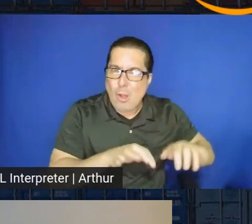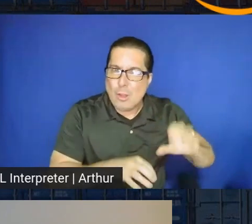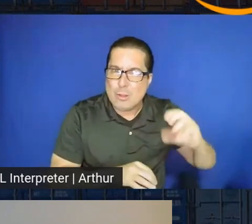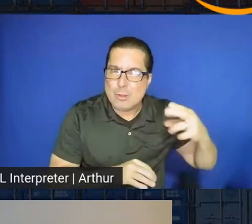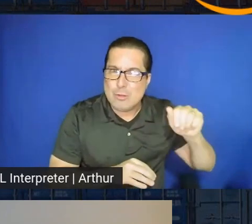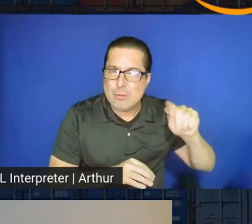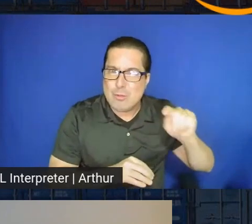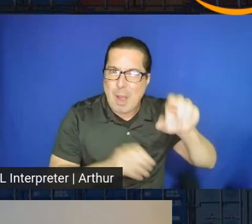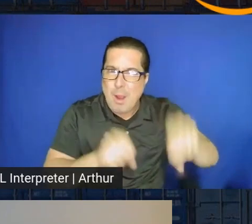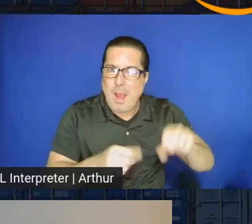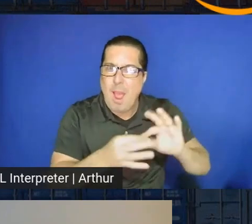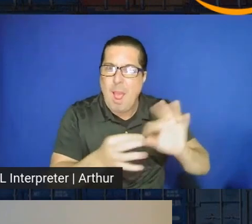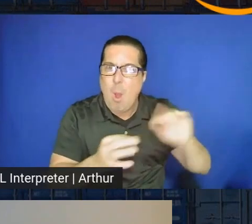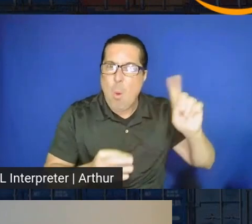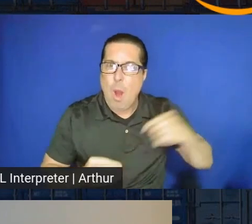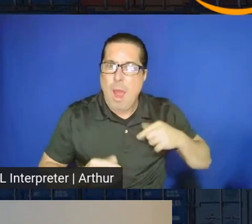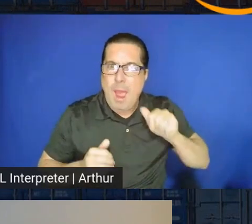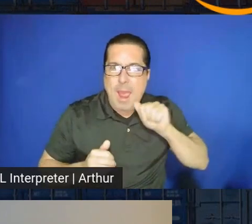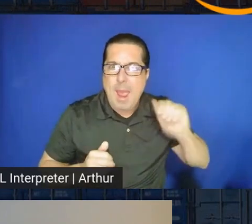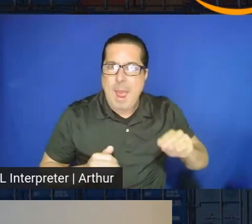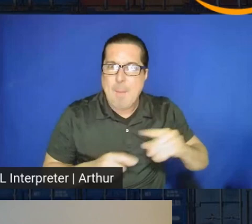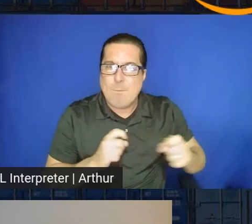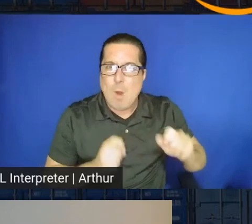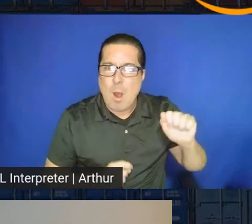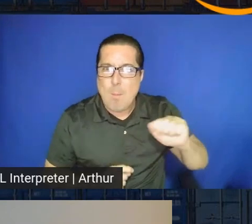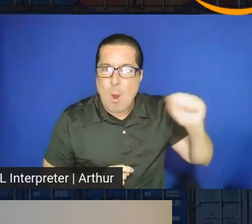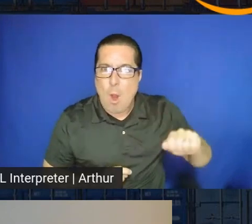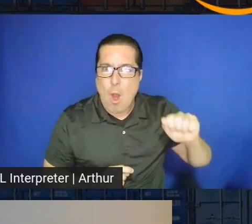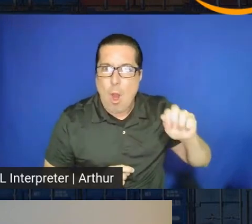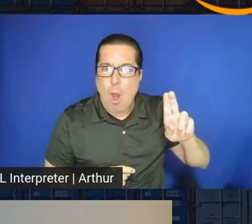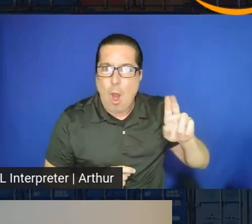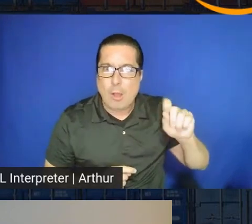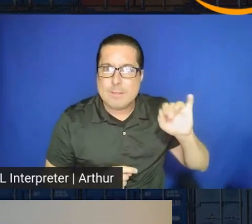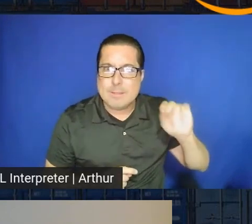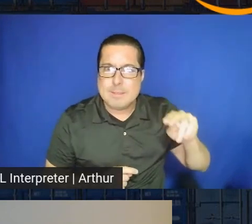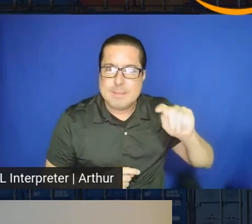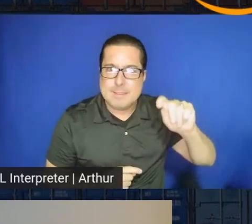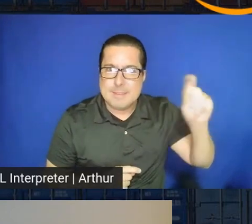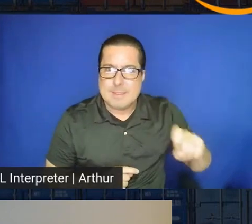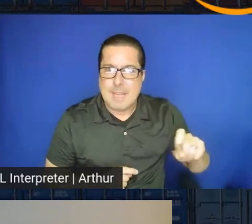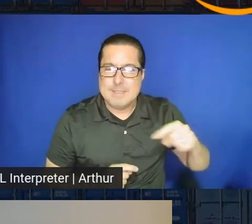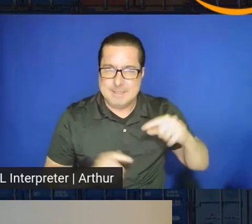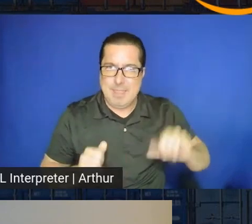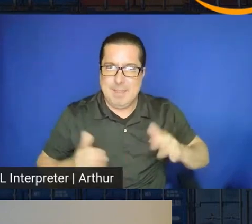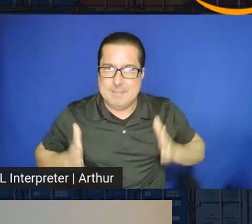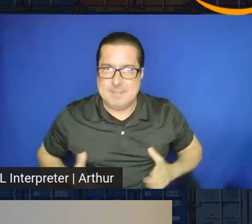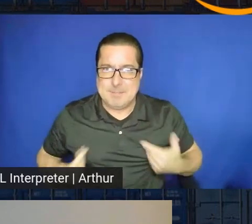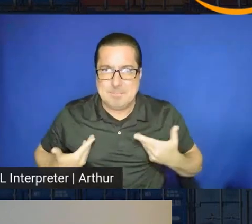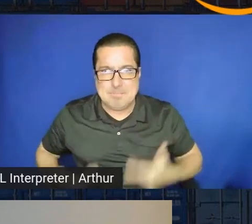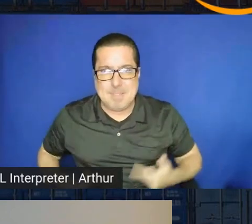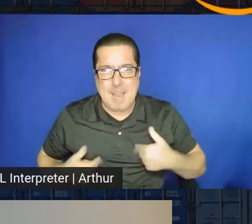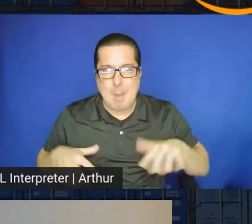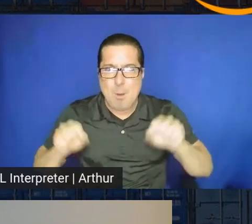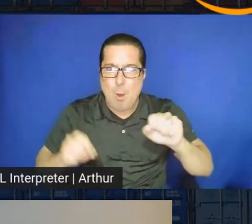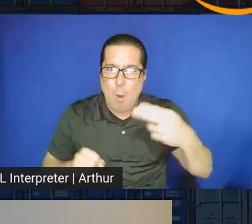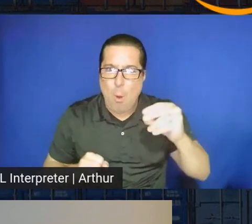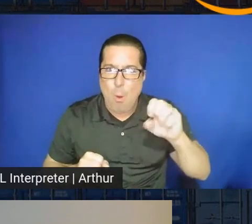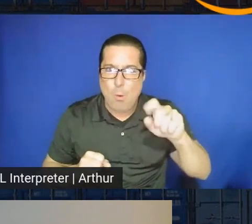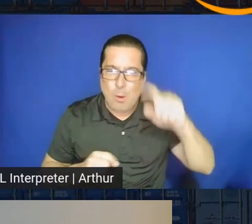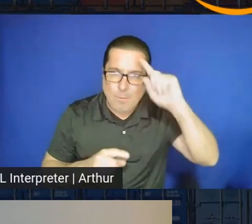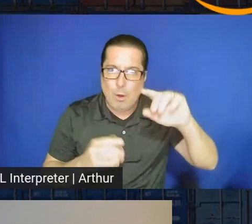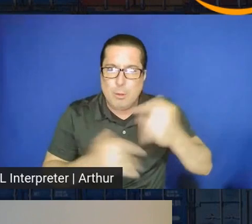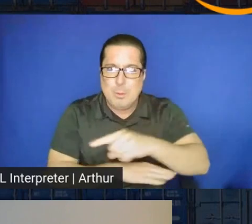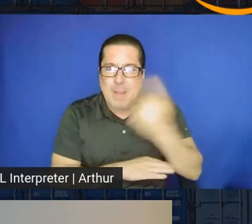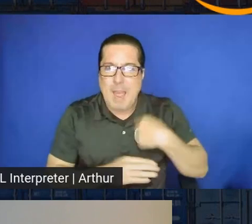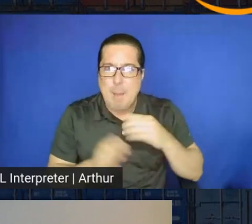from Austin, Texas. That's me. I'm Cy Venom. I'm going to be your host for today. I'm a developer advocate with